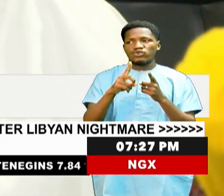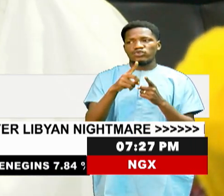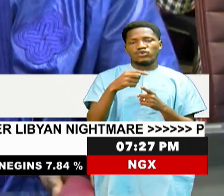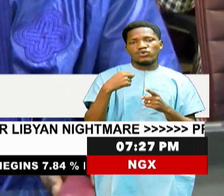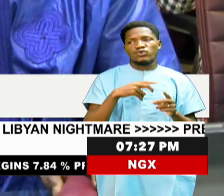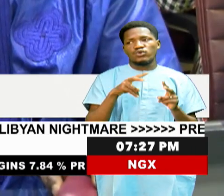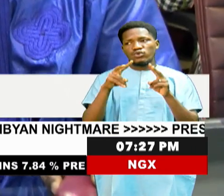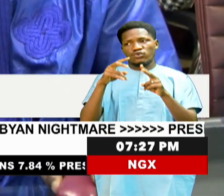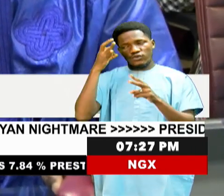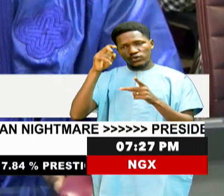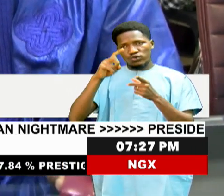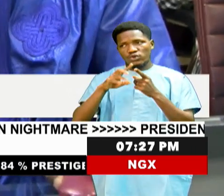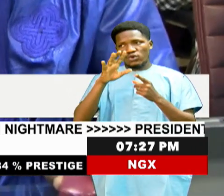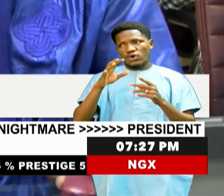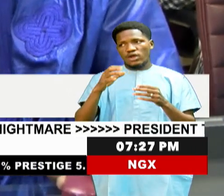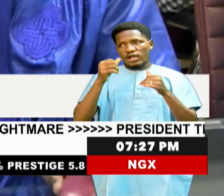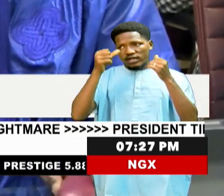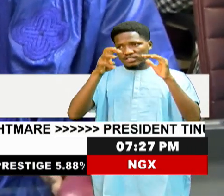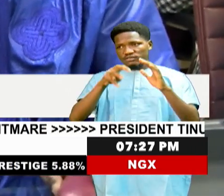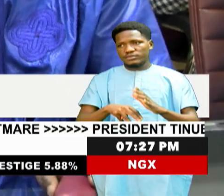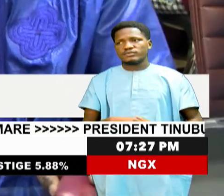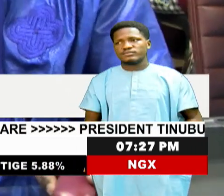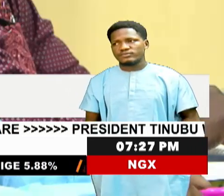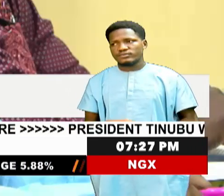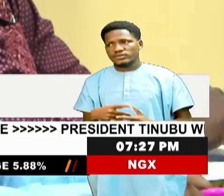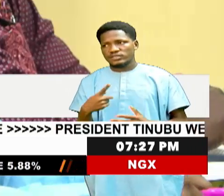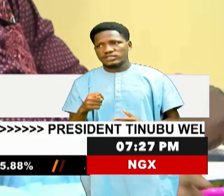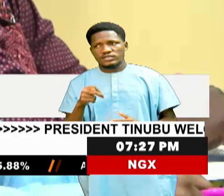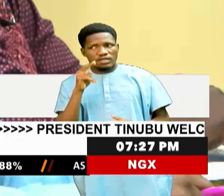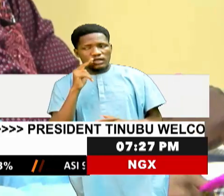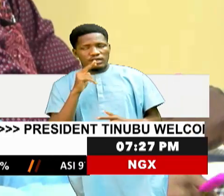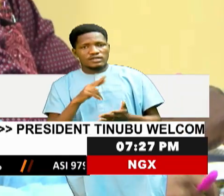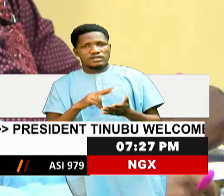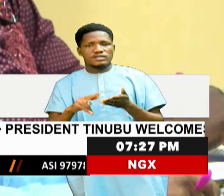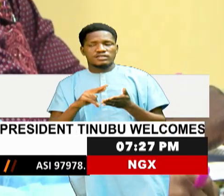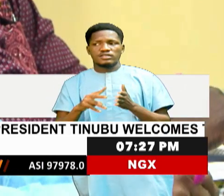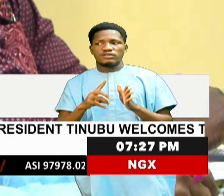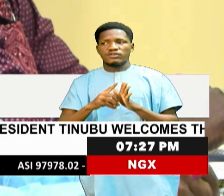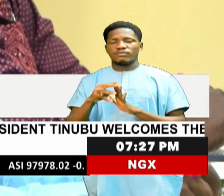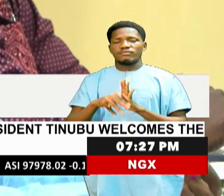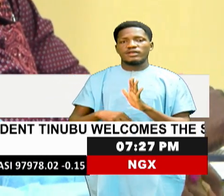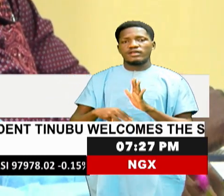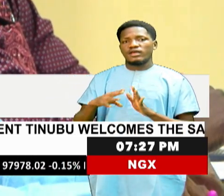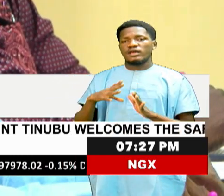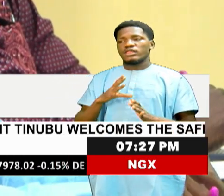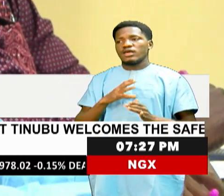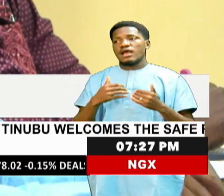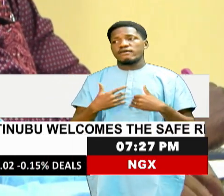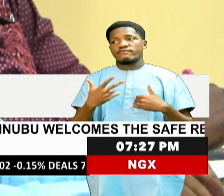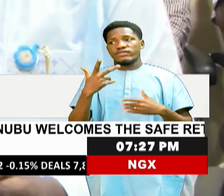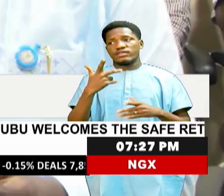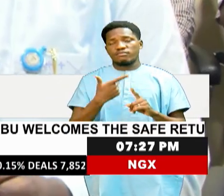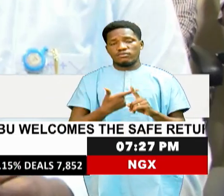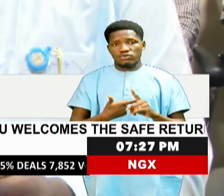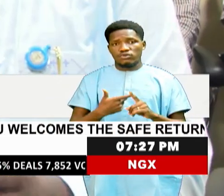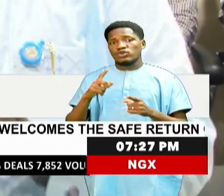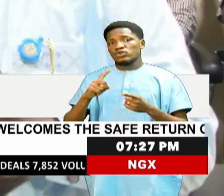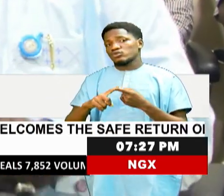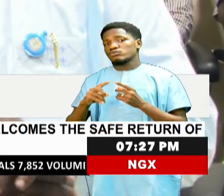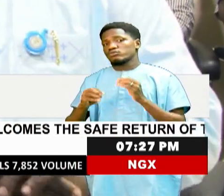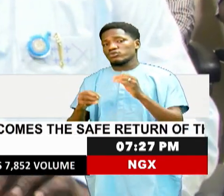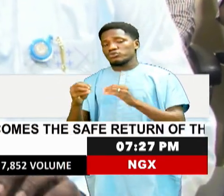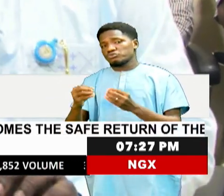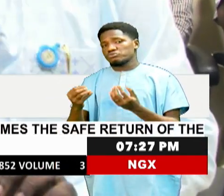your achievement. The Nigeria Research Development Council has 3 months to put finishing touches to the plans.